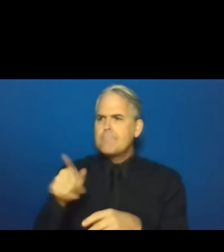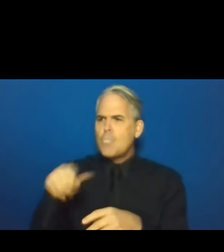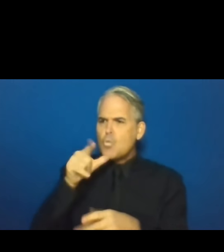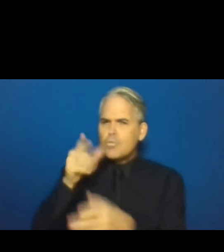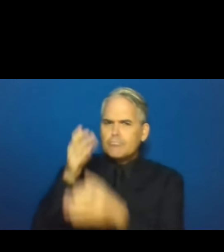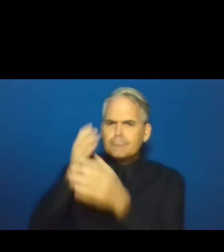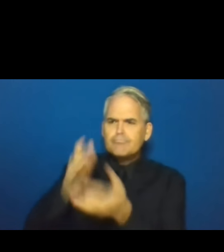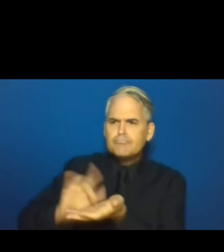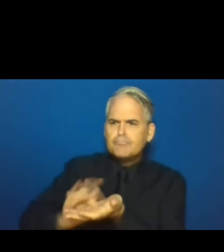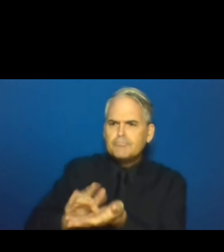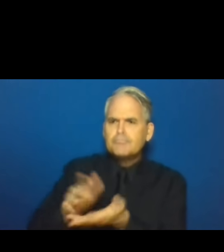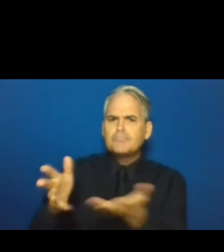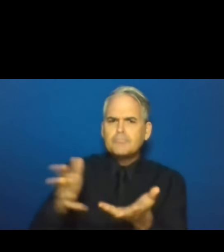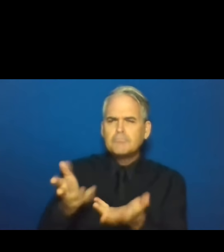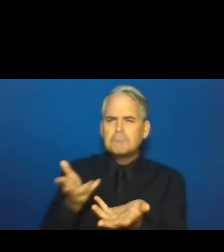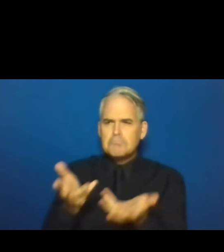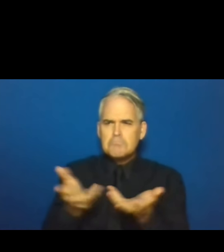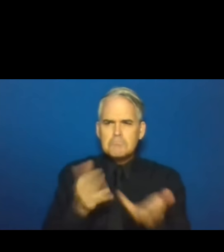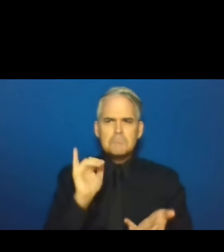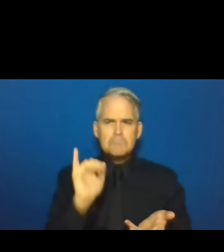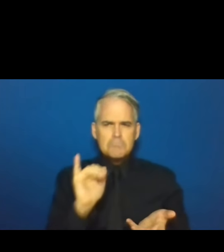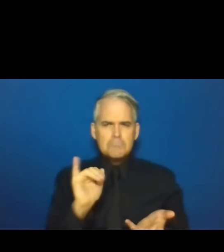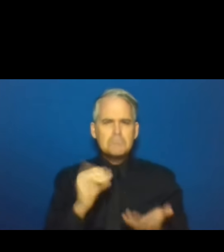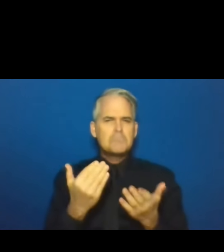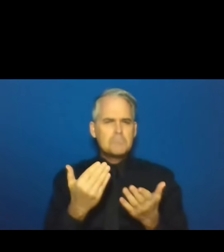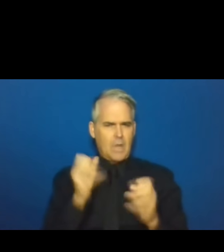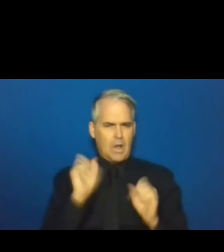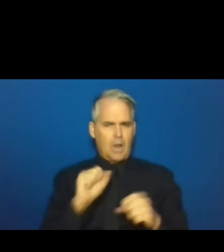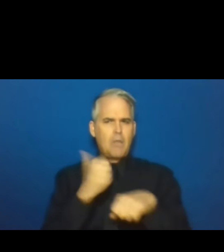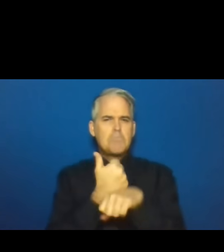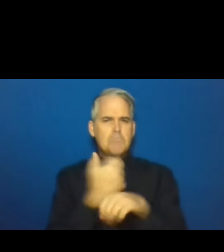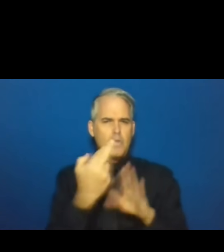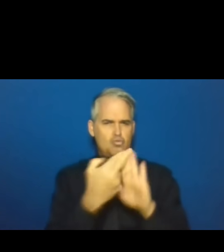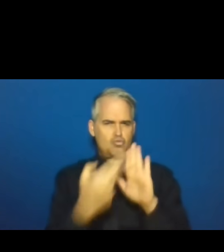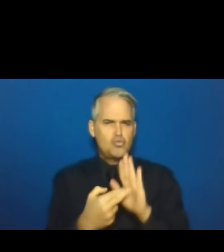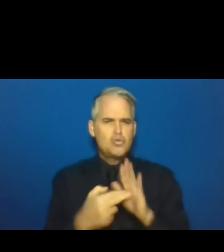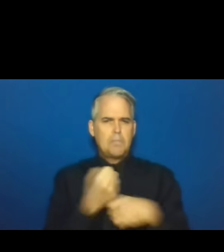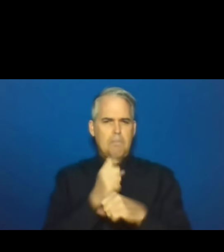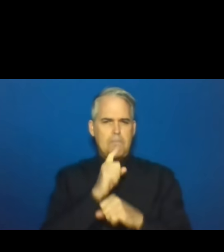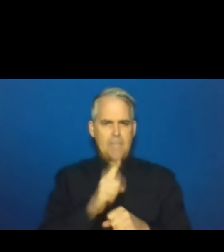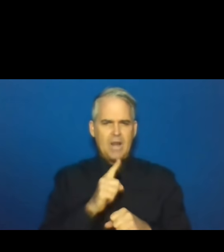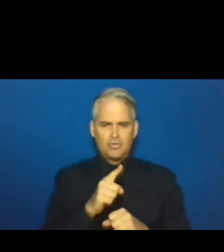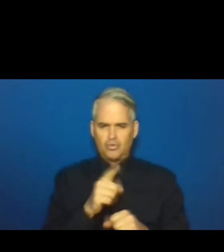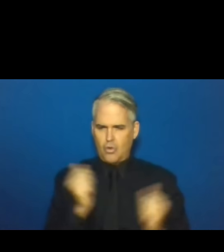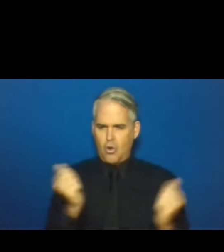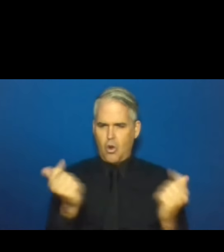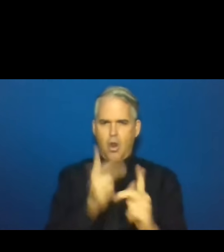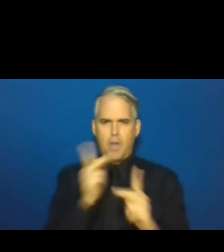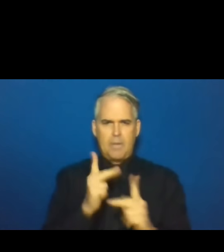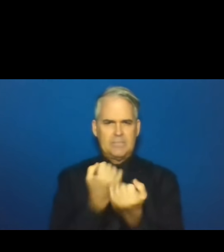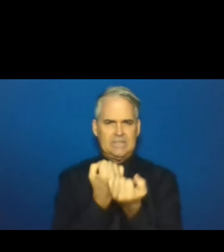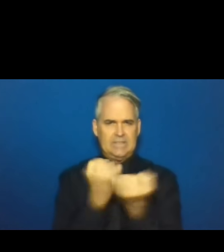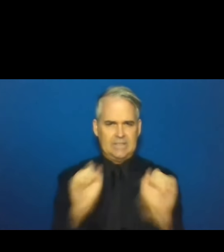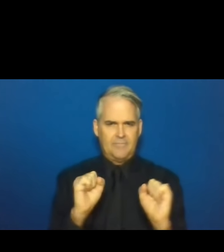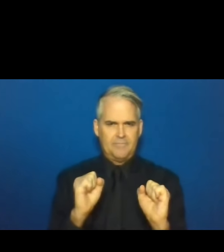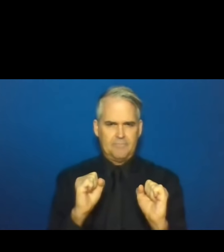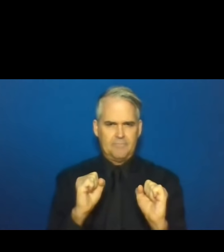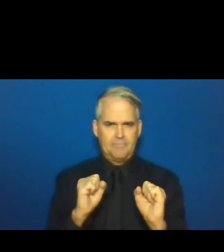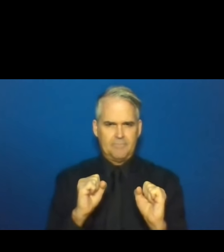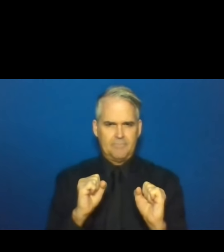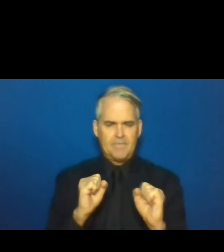can keep our employees, our residents, and our guests safe. I'm confident that working together, that's